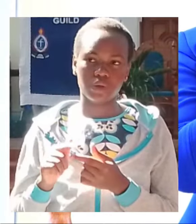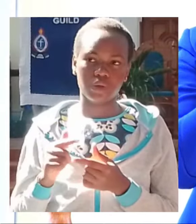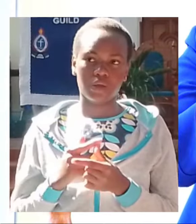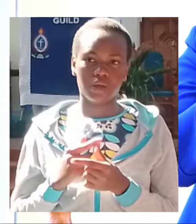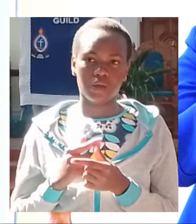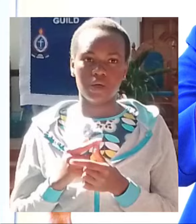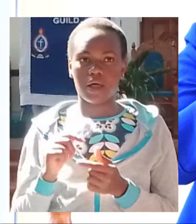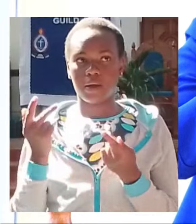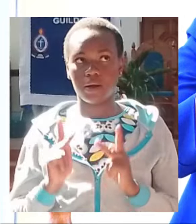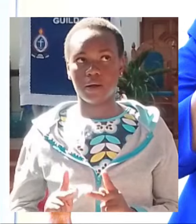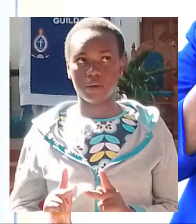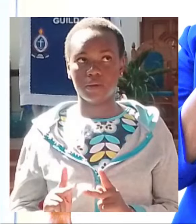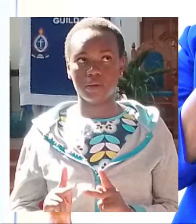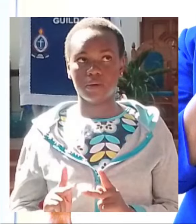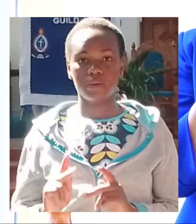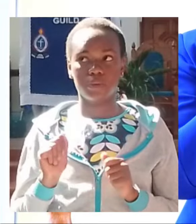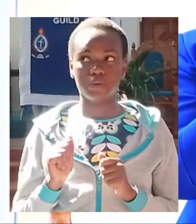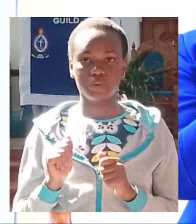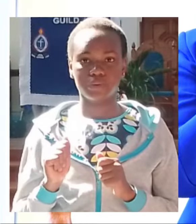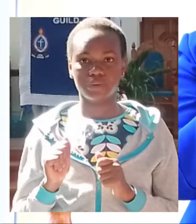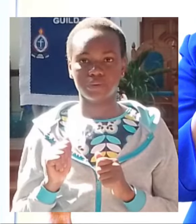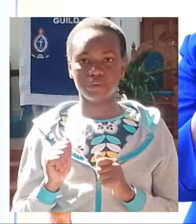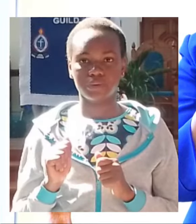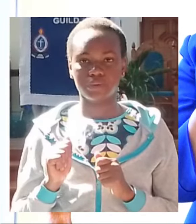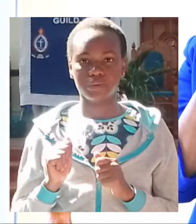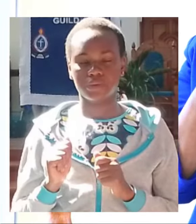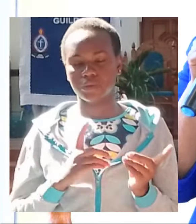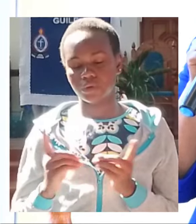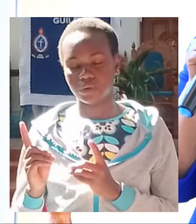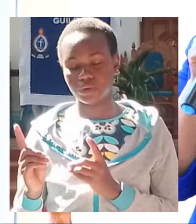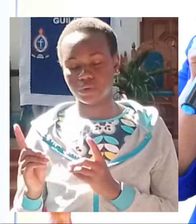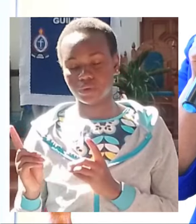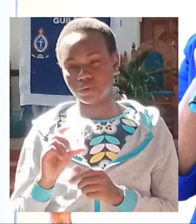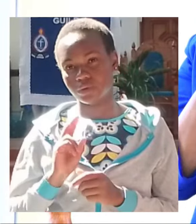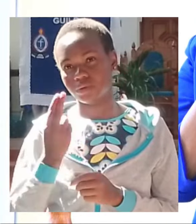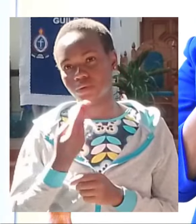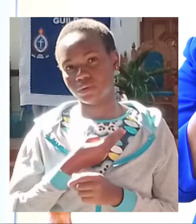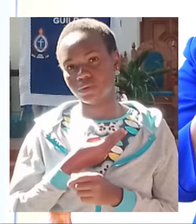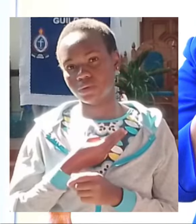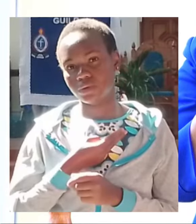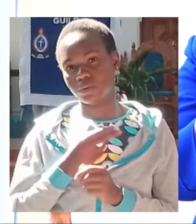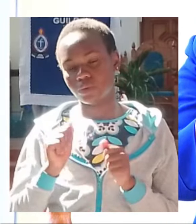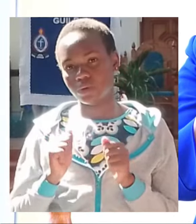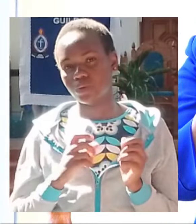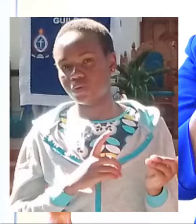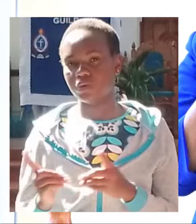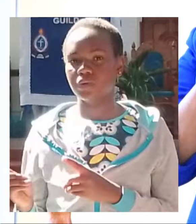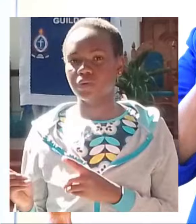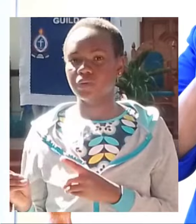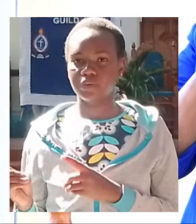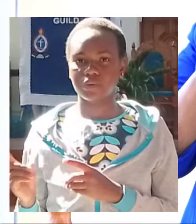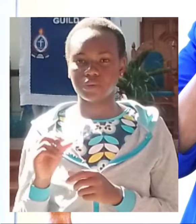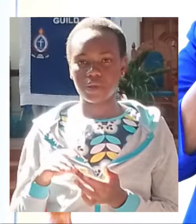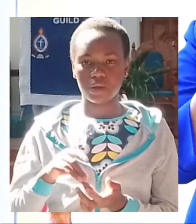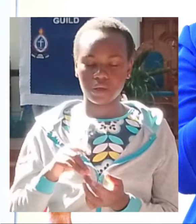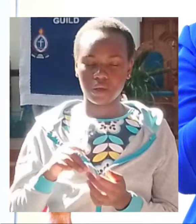kasijui kama fulani, I would rather not. What are you telling us? That you're incapable of